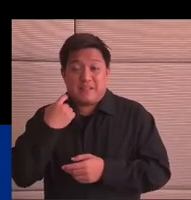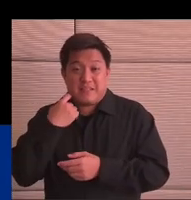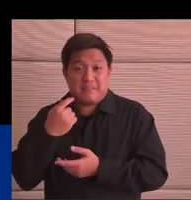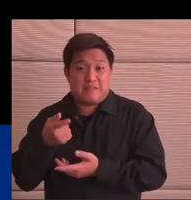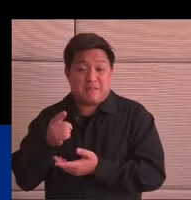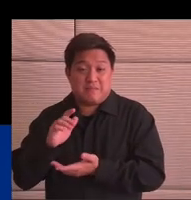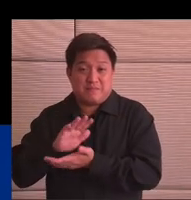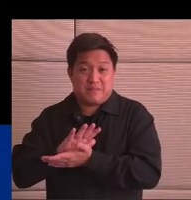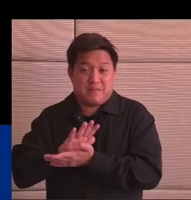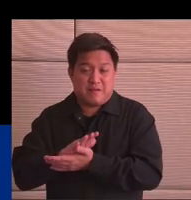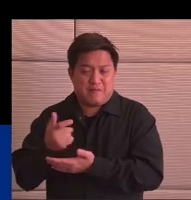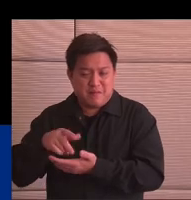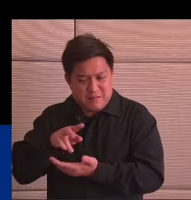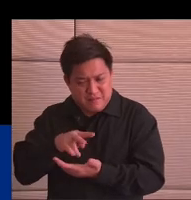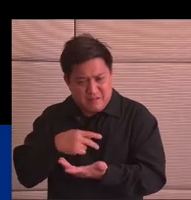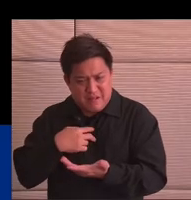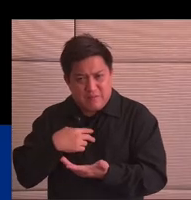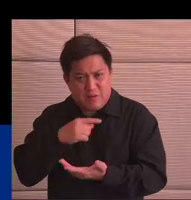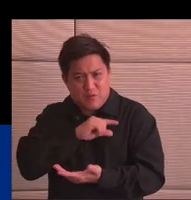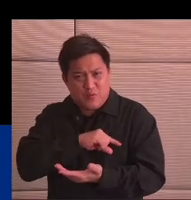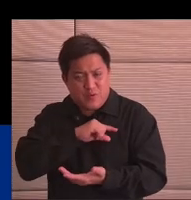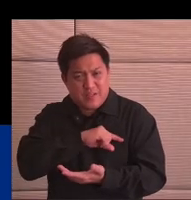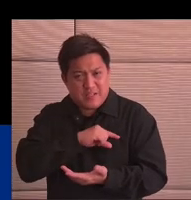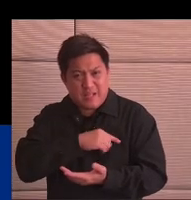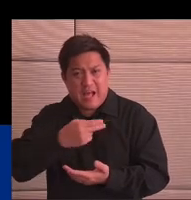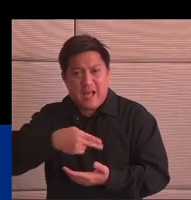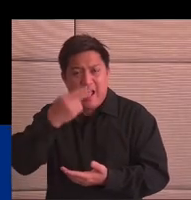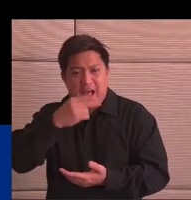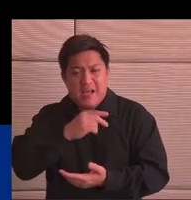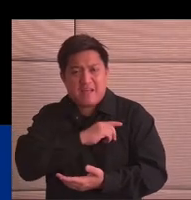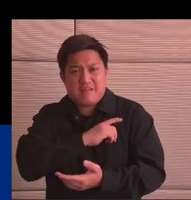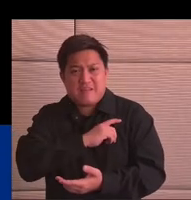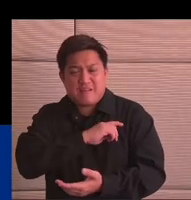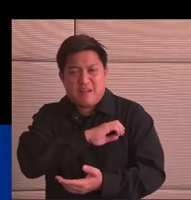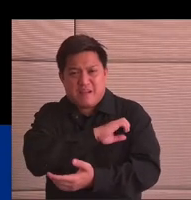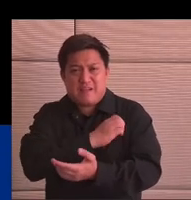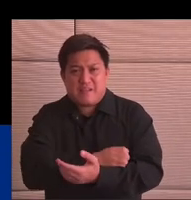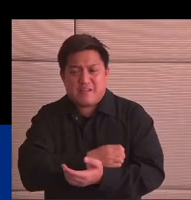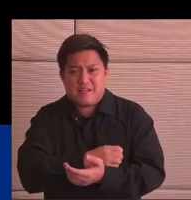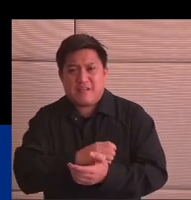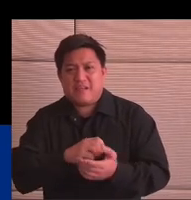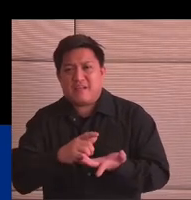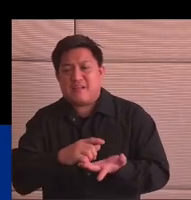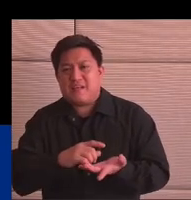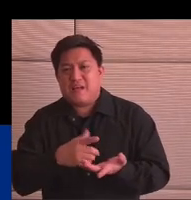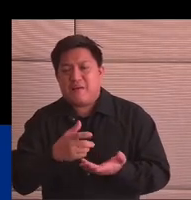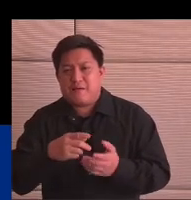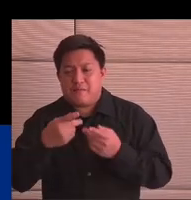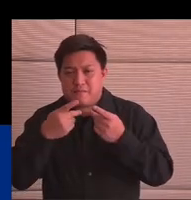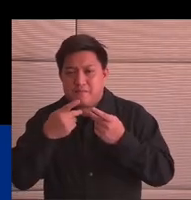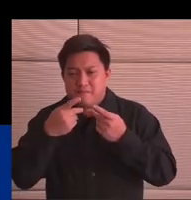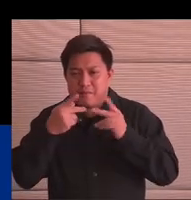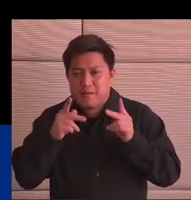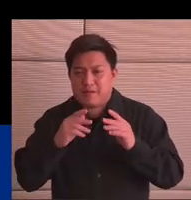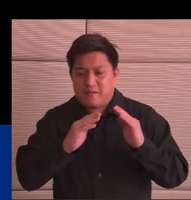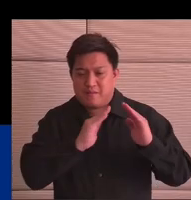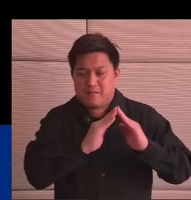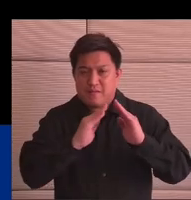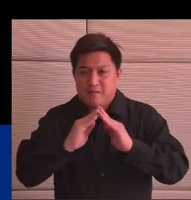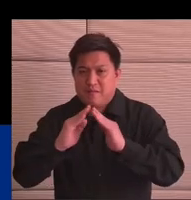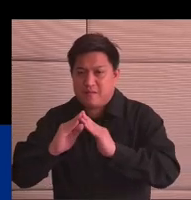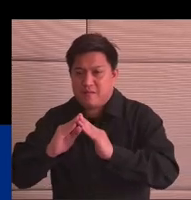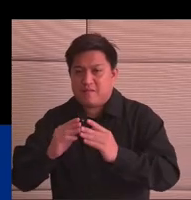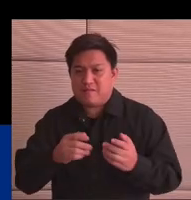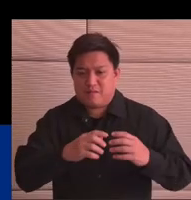paper, enhance infrastructure quality, including higher energy efficiency, and in our case, public housing expansion and